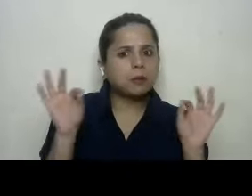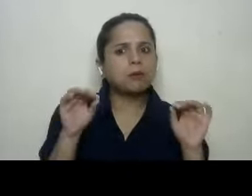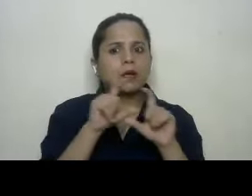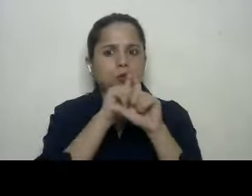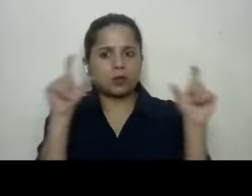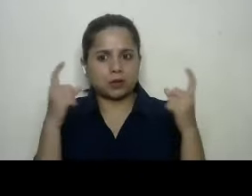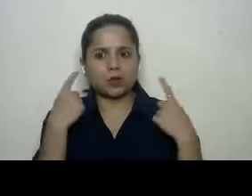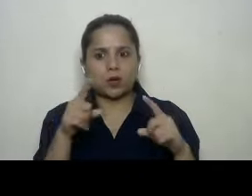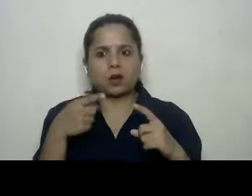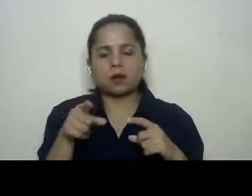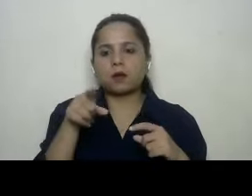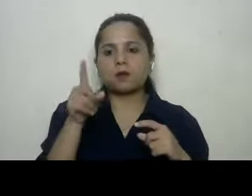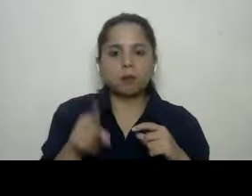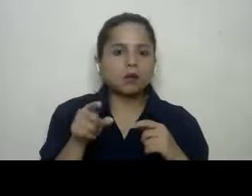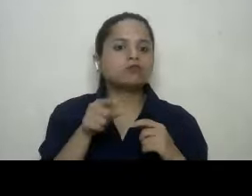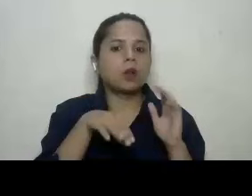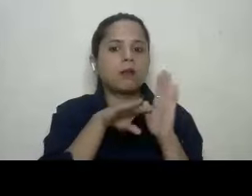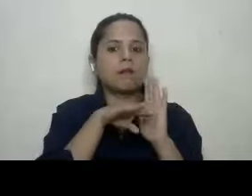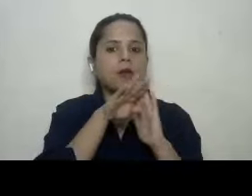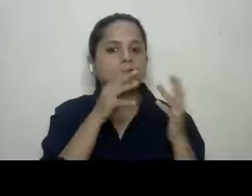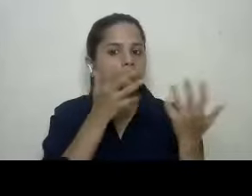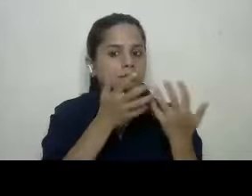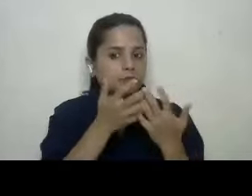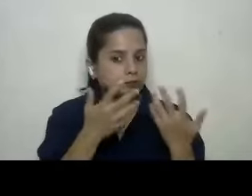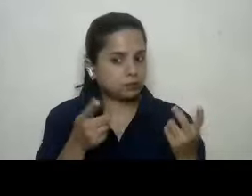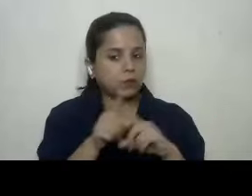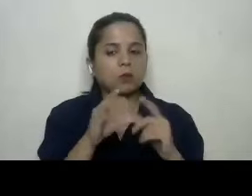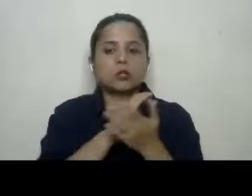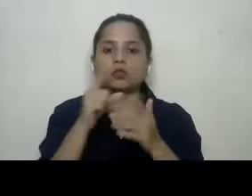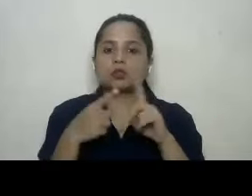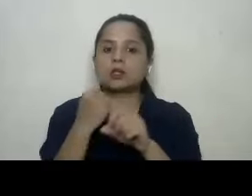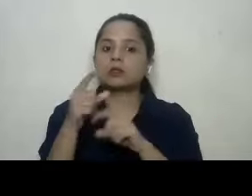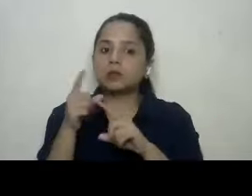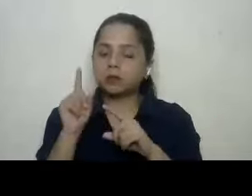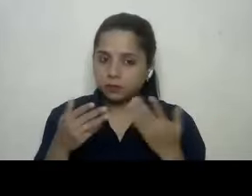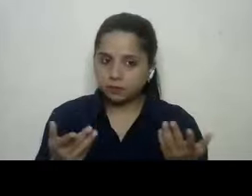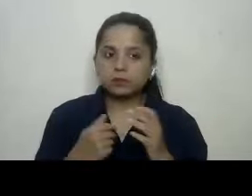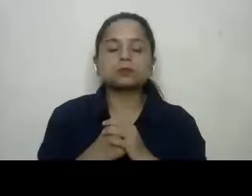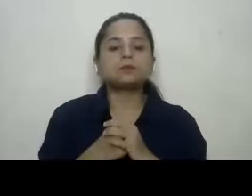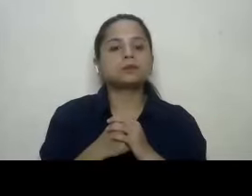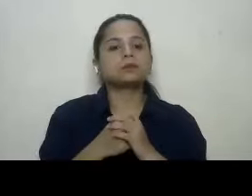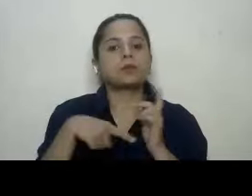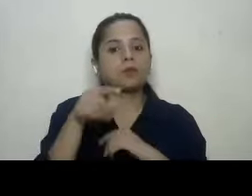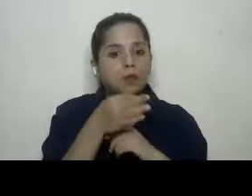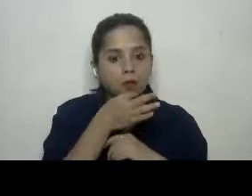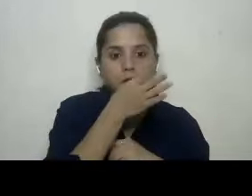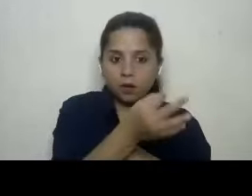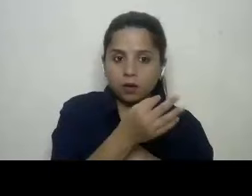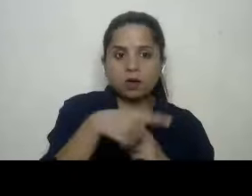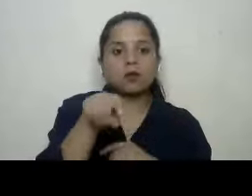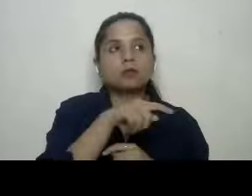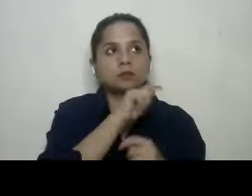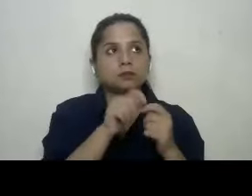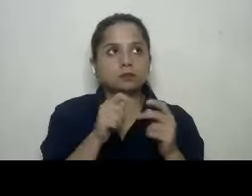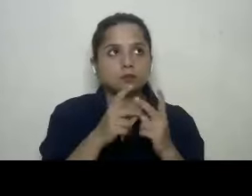it should be level appropriate. So that's the same thing with ChatGPT. You ask it specifically. So A